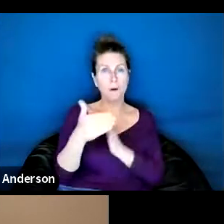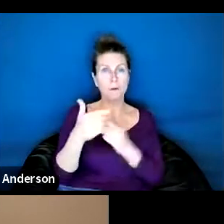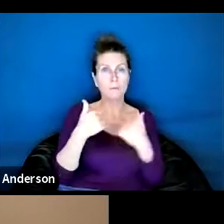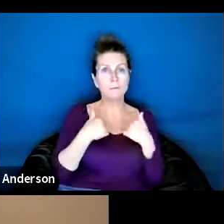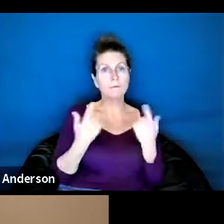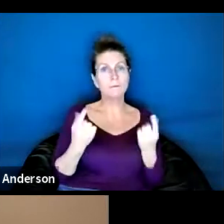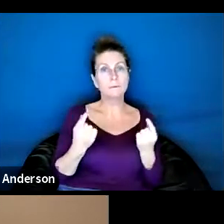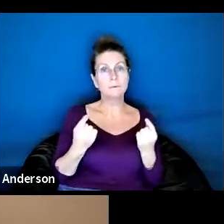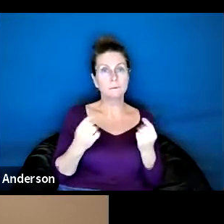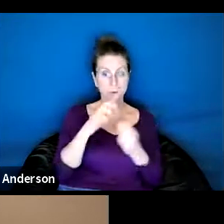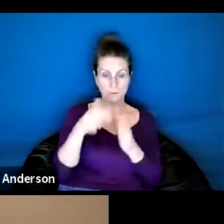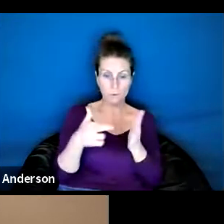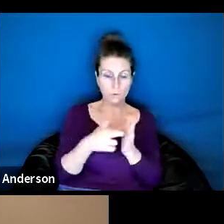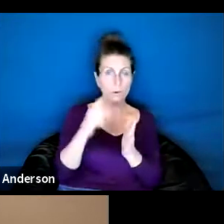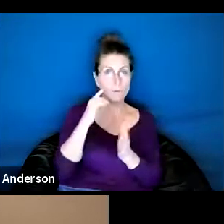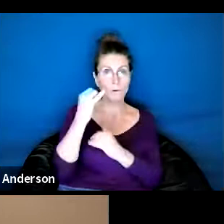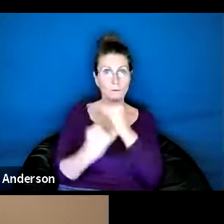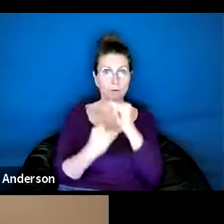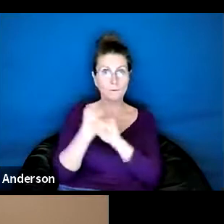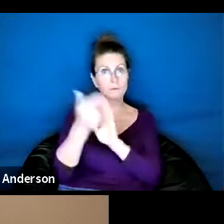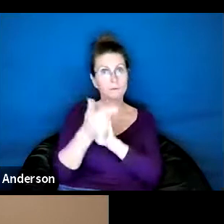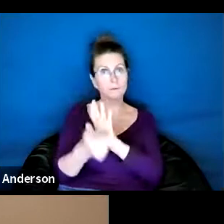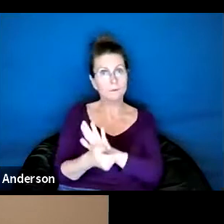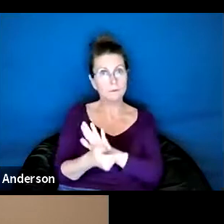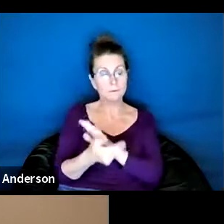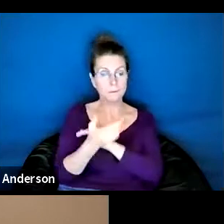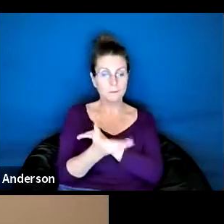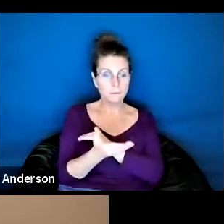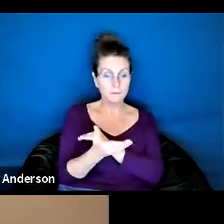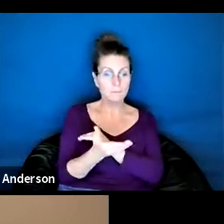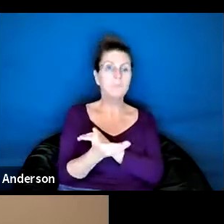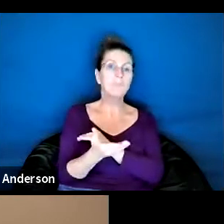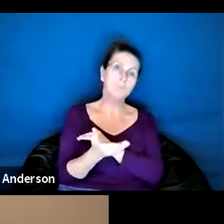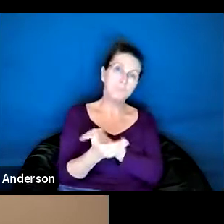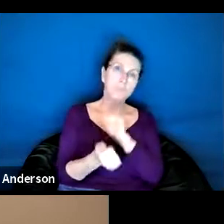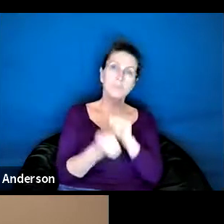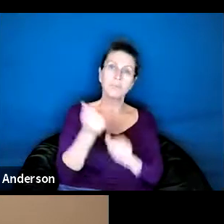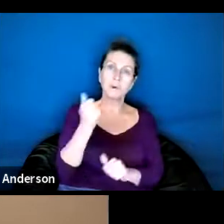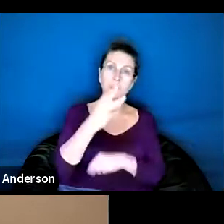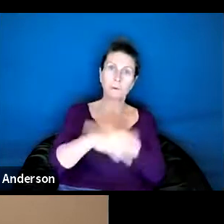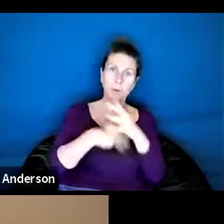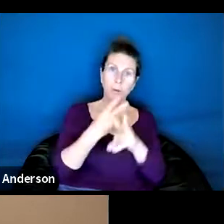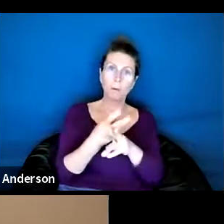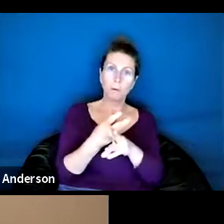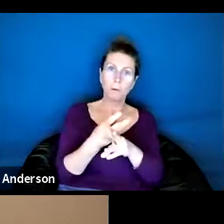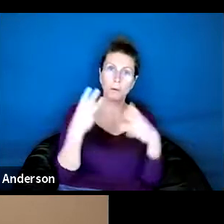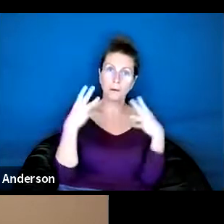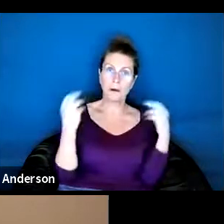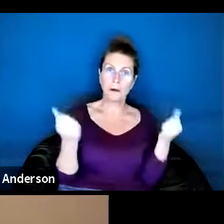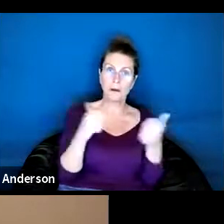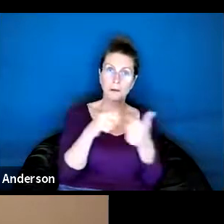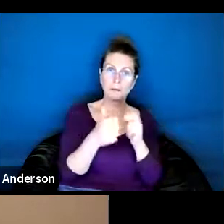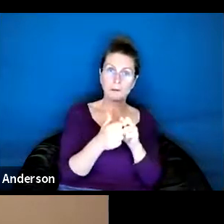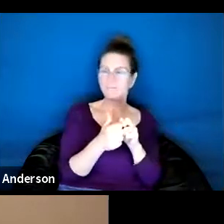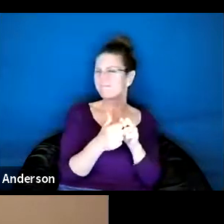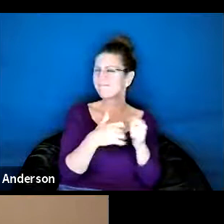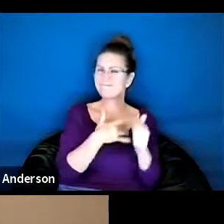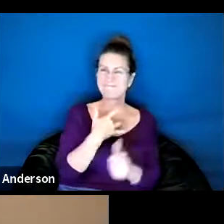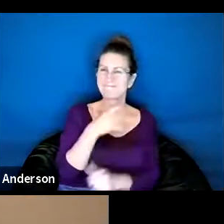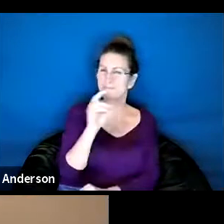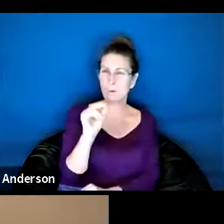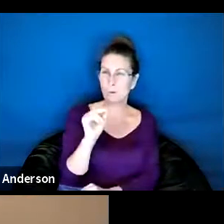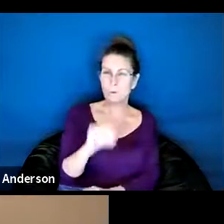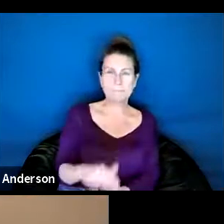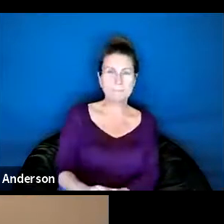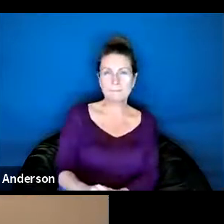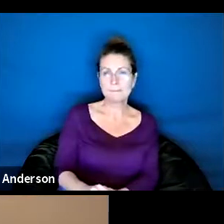there a role for international law? Usually on most global health issues, I would say maybe not. I think in global health, we've